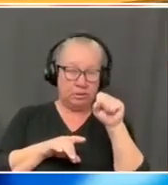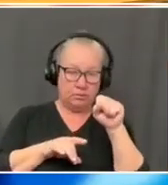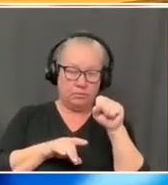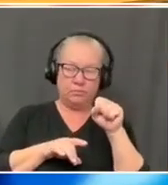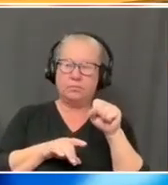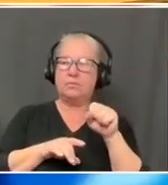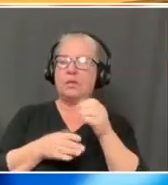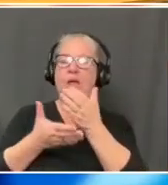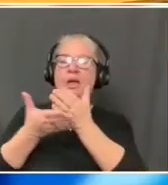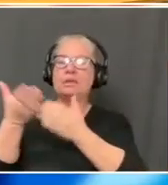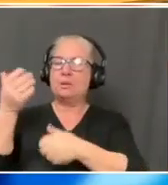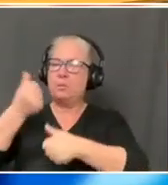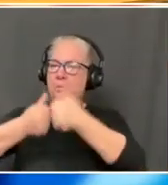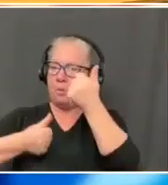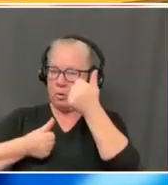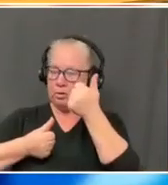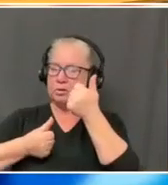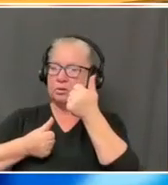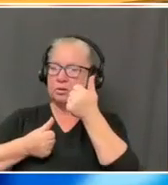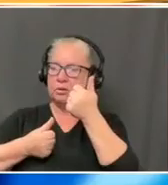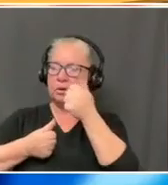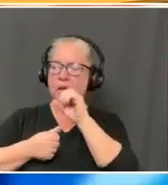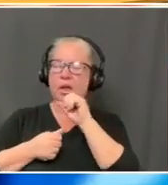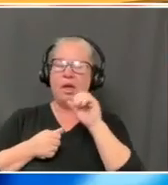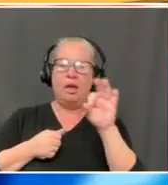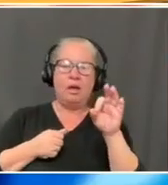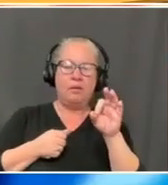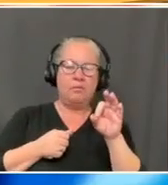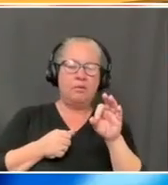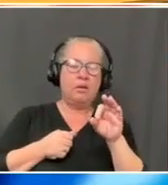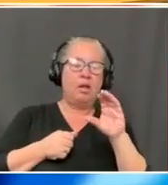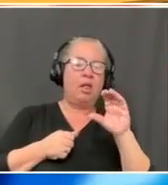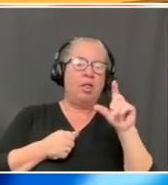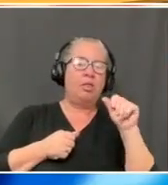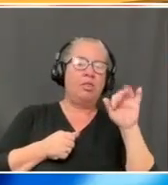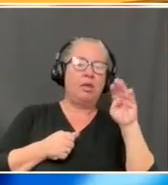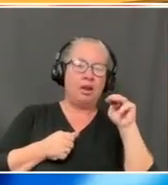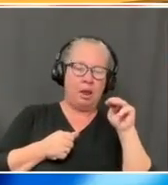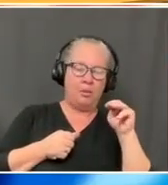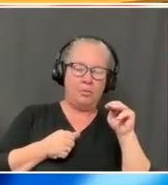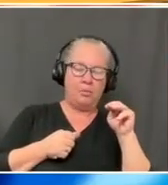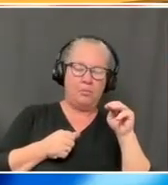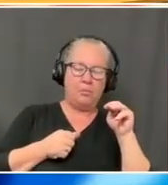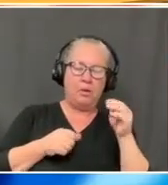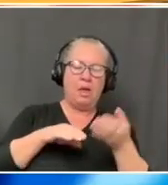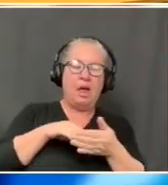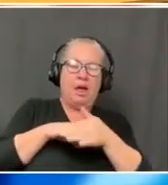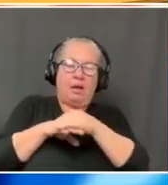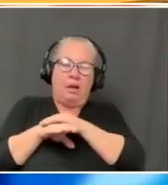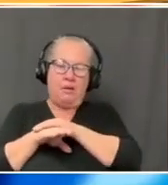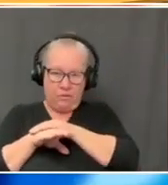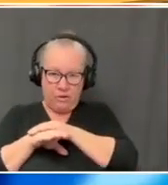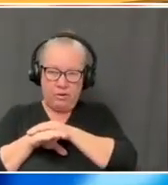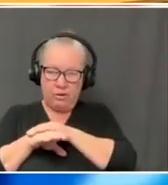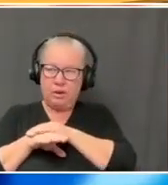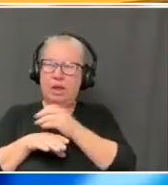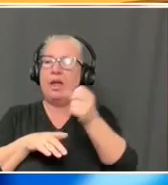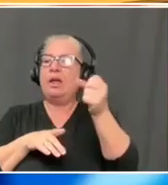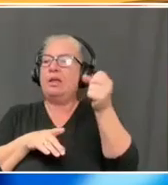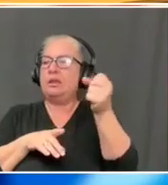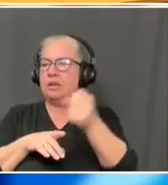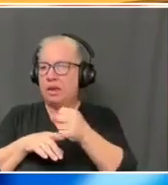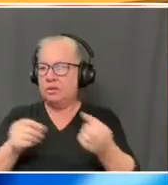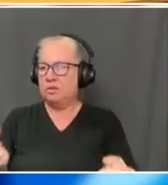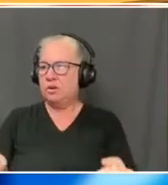cost of the claim covered by the insurance company. And so the devil's always in the details. There are many, many different types of coverage that the district has to